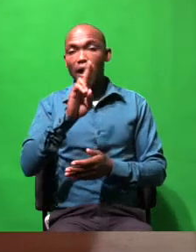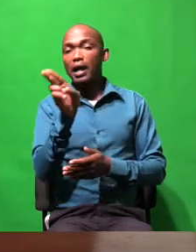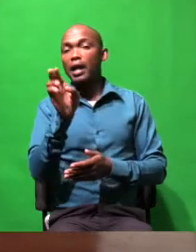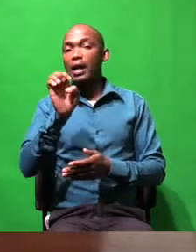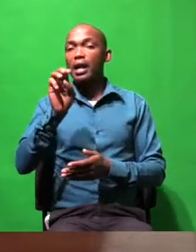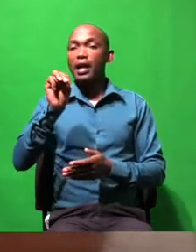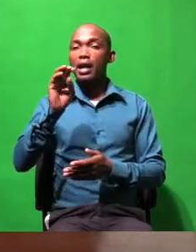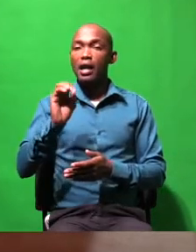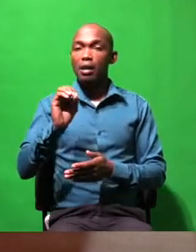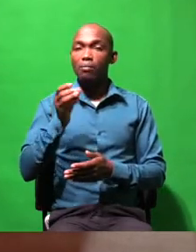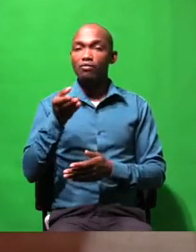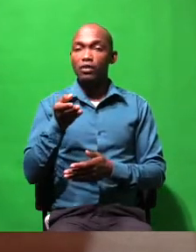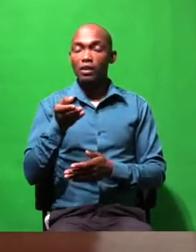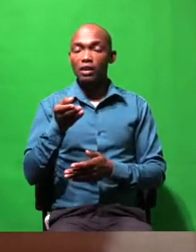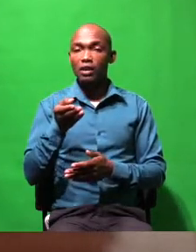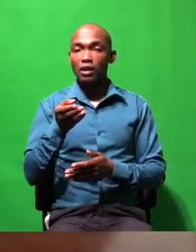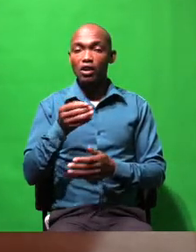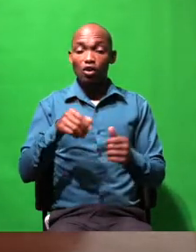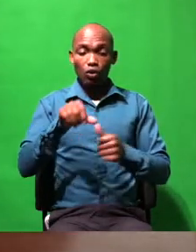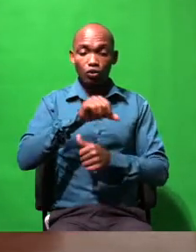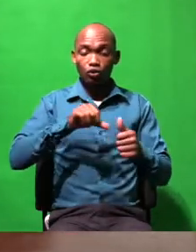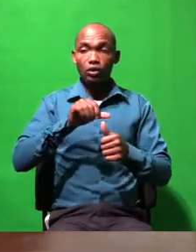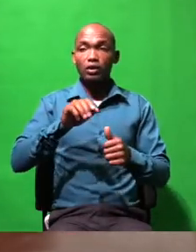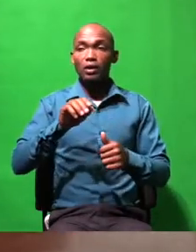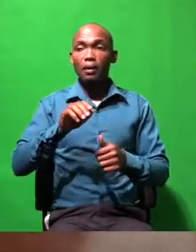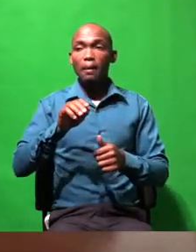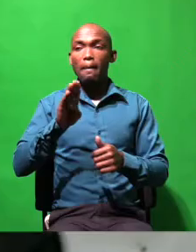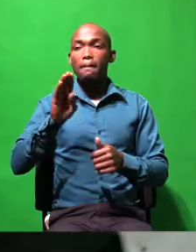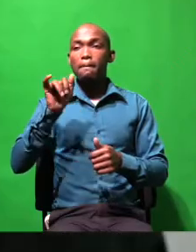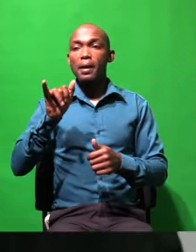hemophilia mostly controlled by recessive gene.